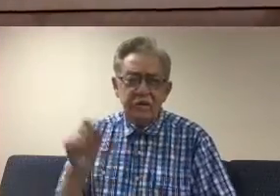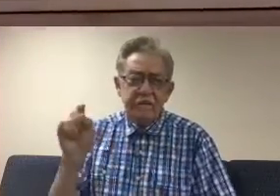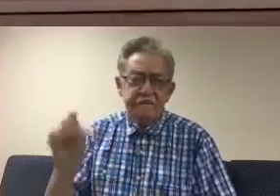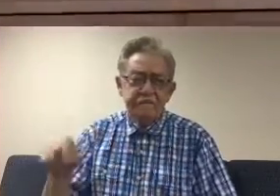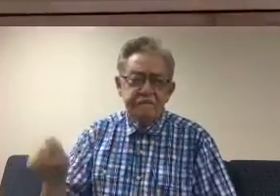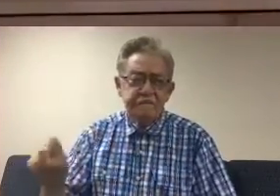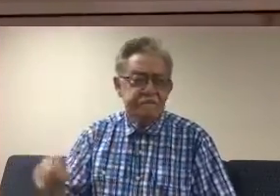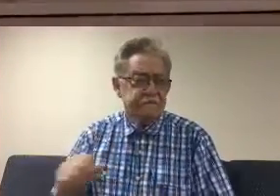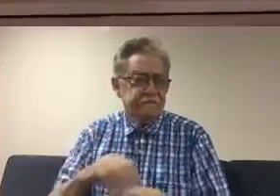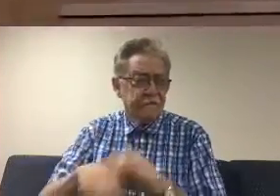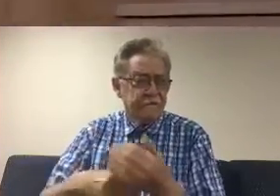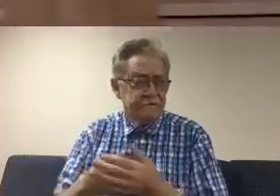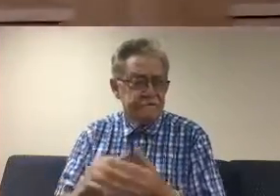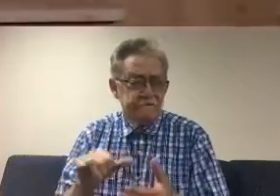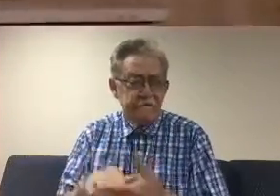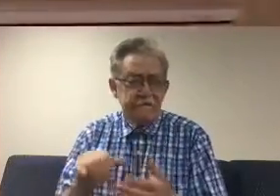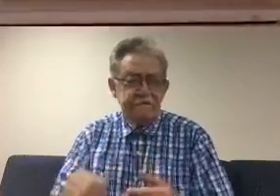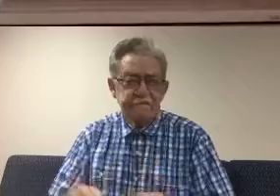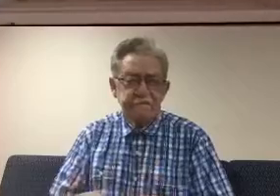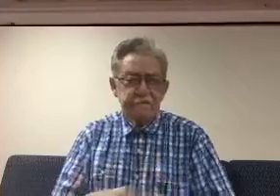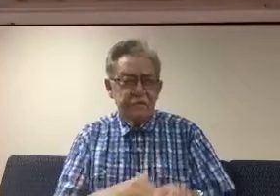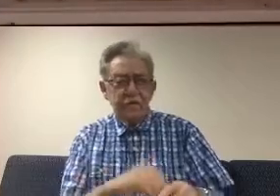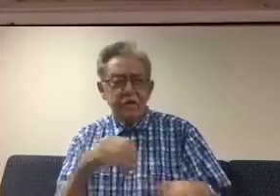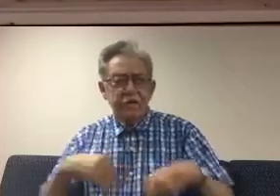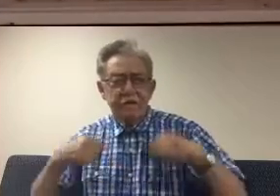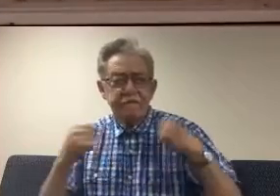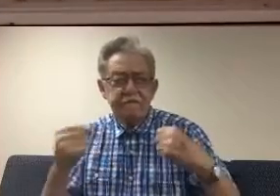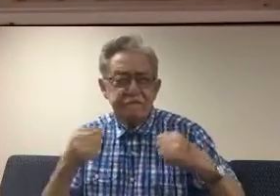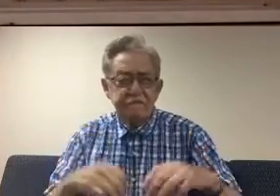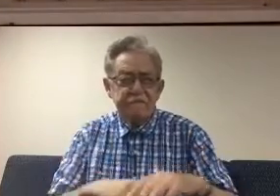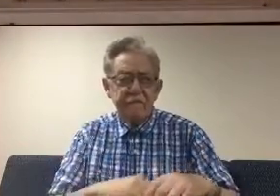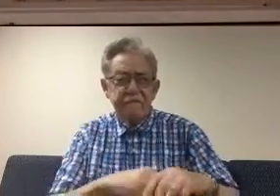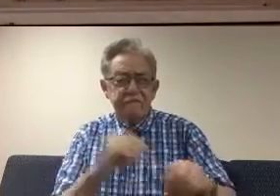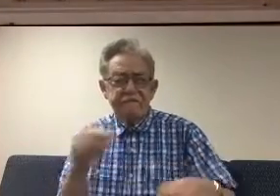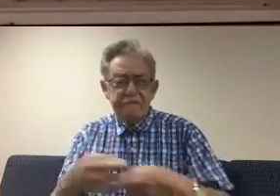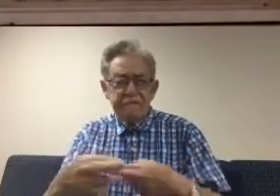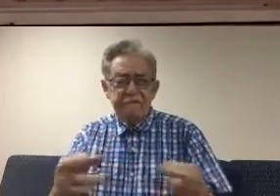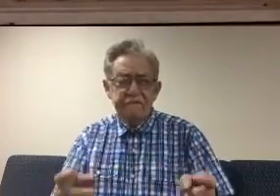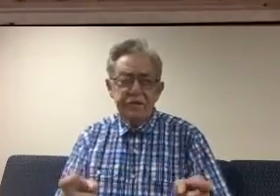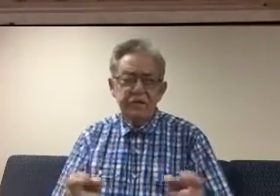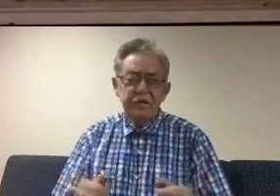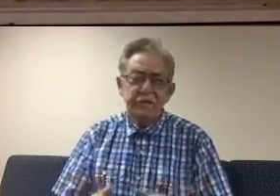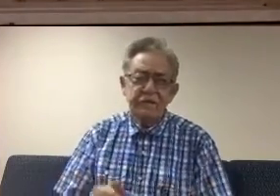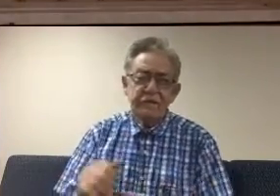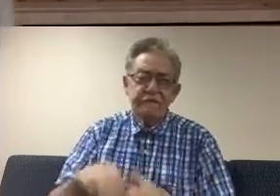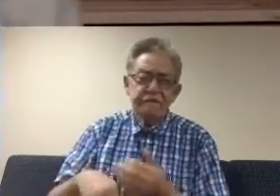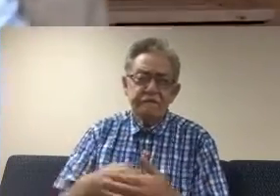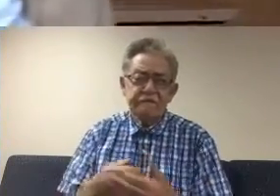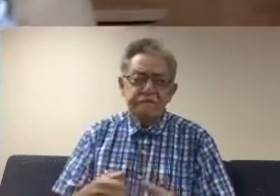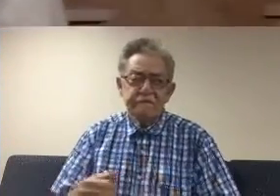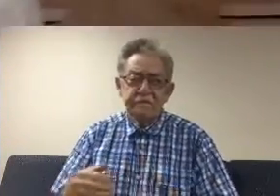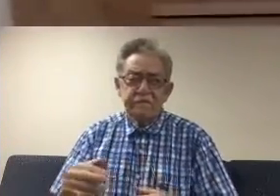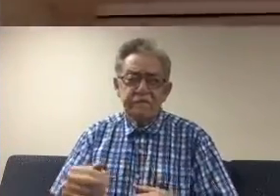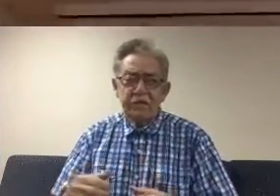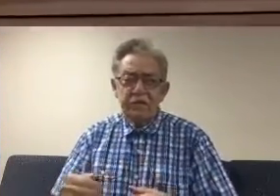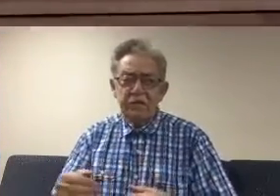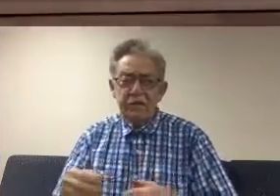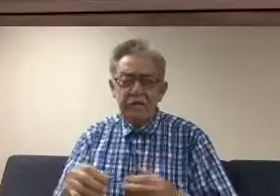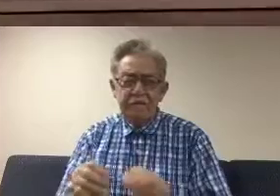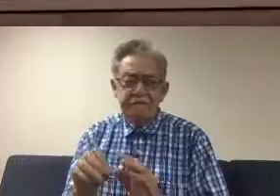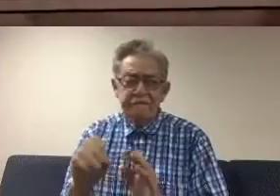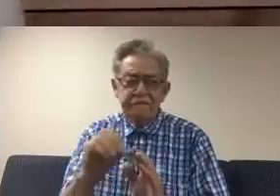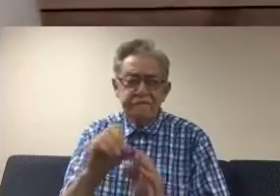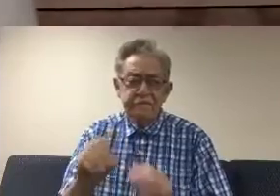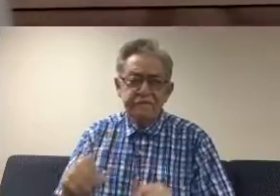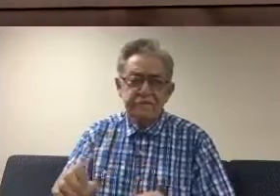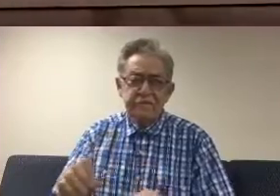talk about sucking all the power out of the room. Because they had added all their power with all of their oral traditions that they had added